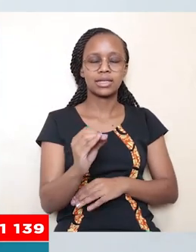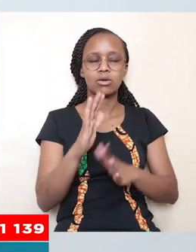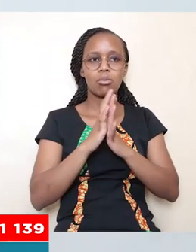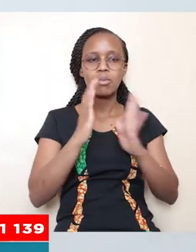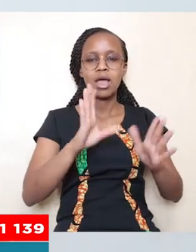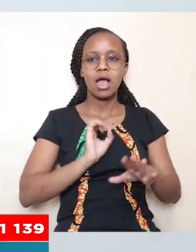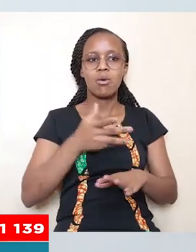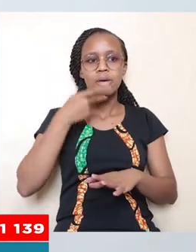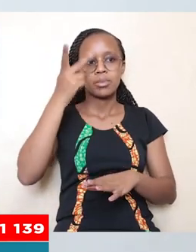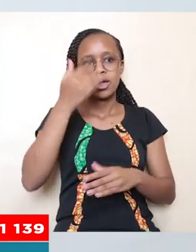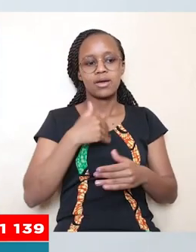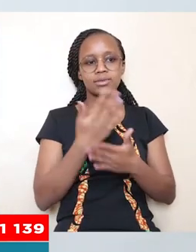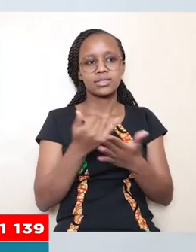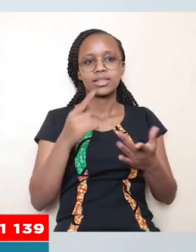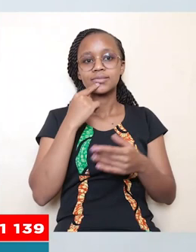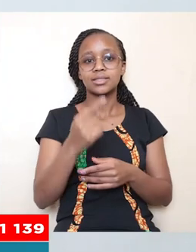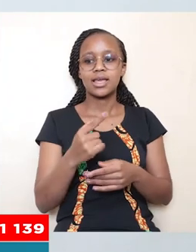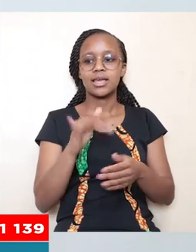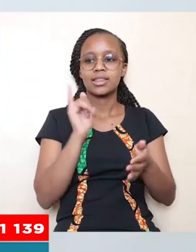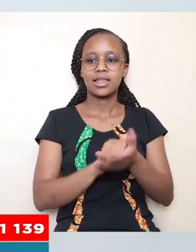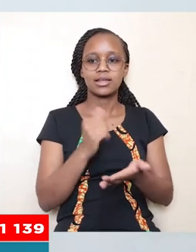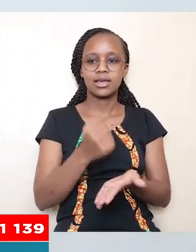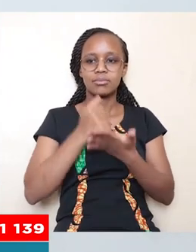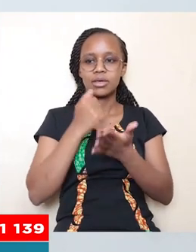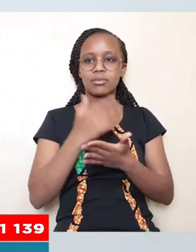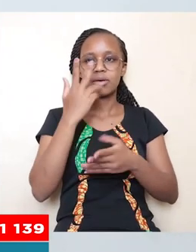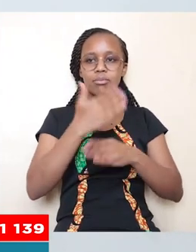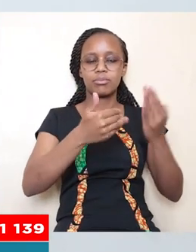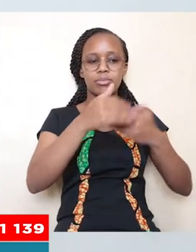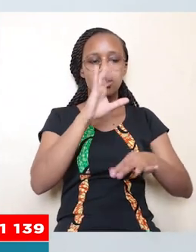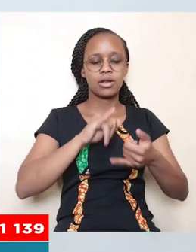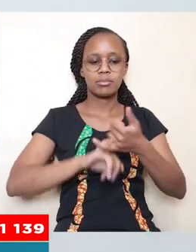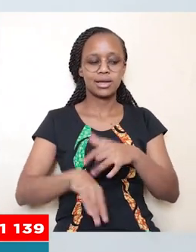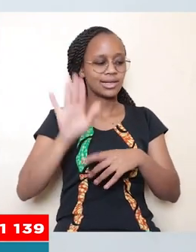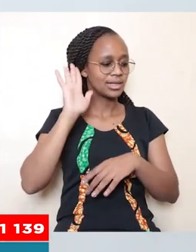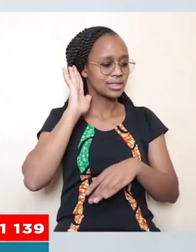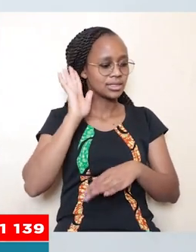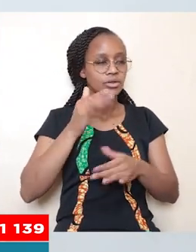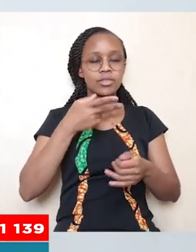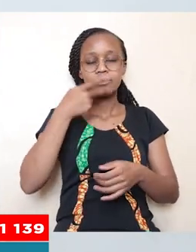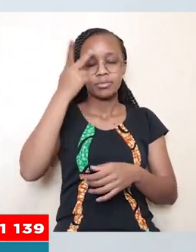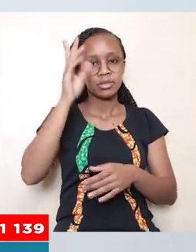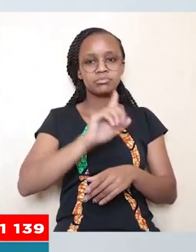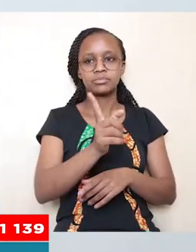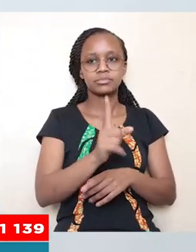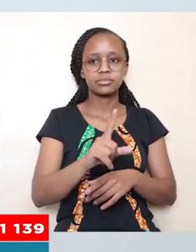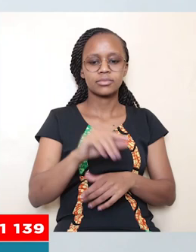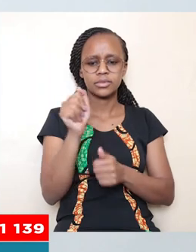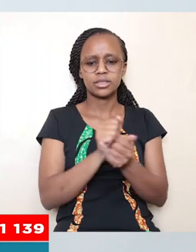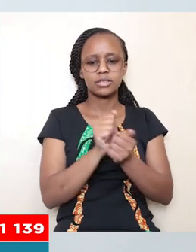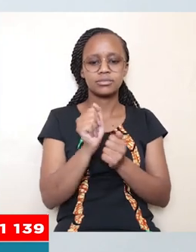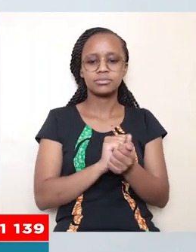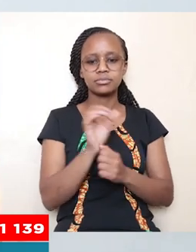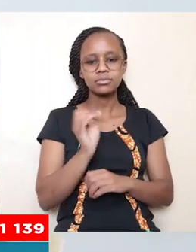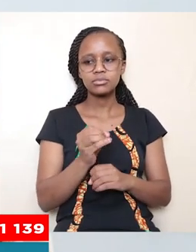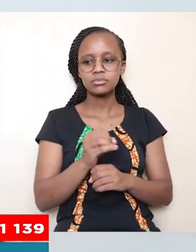largely, our parents have something to say that can help build our marriages. Please listen to them. Do not demonize them.